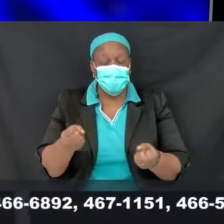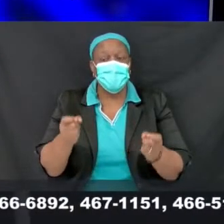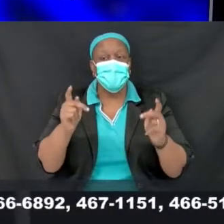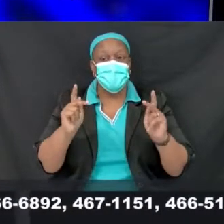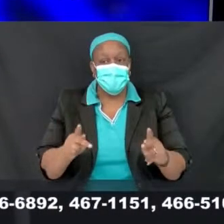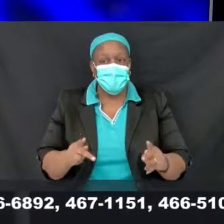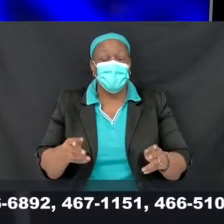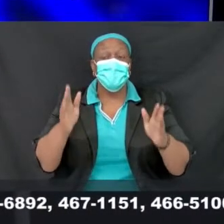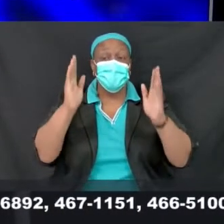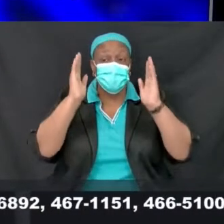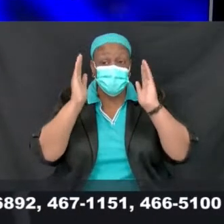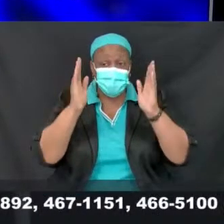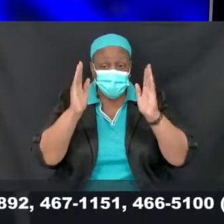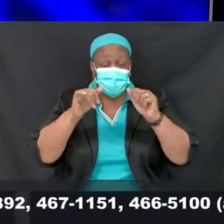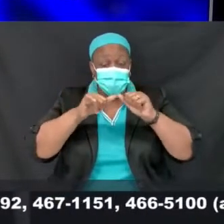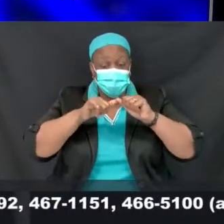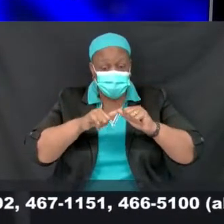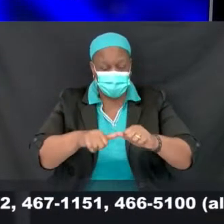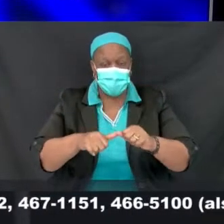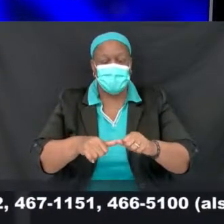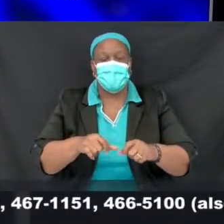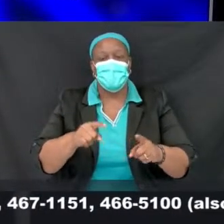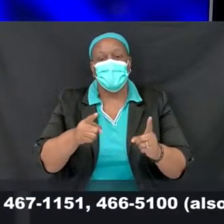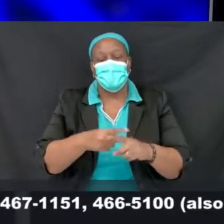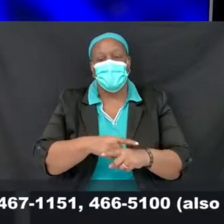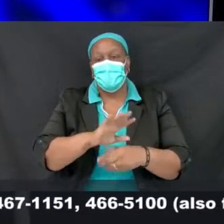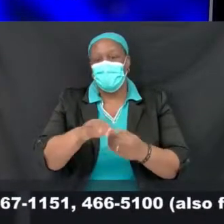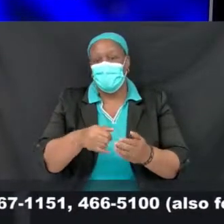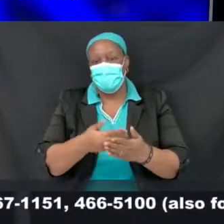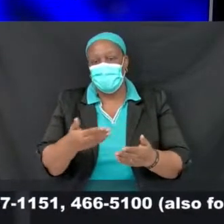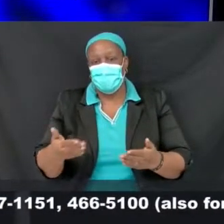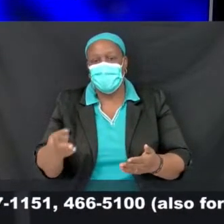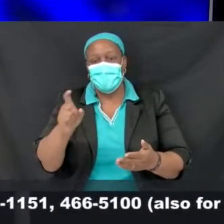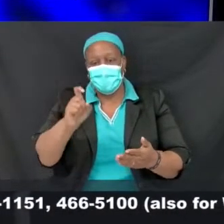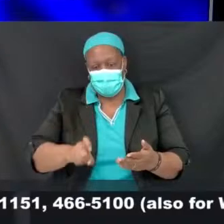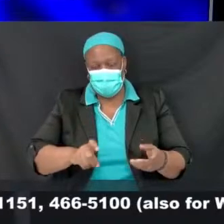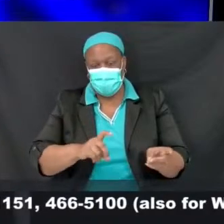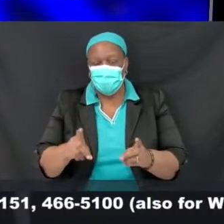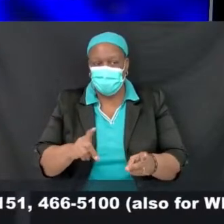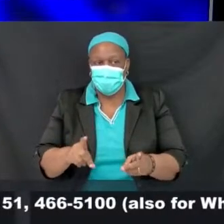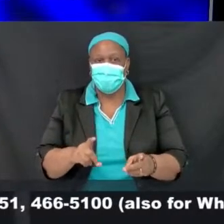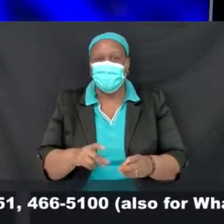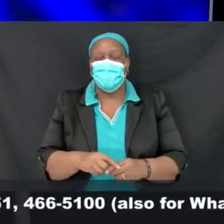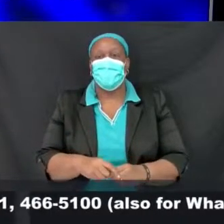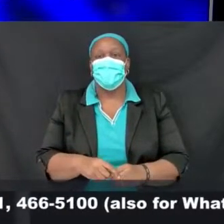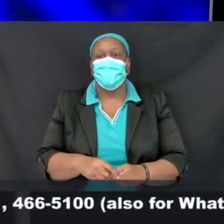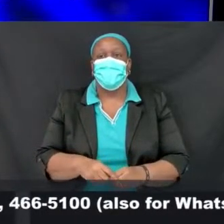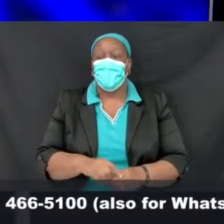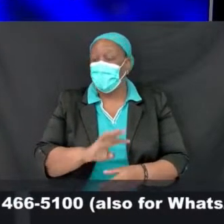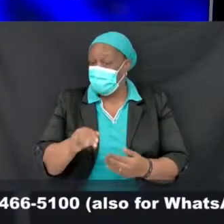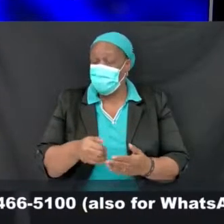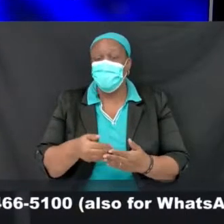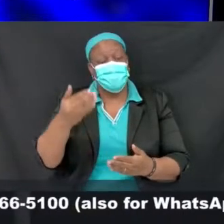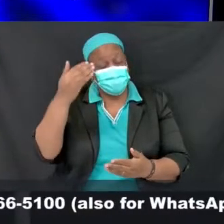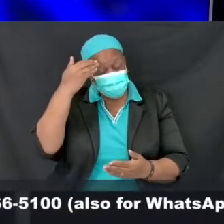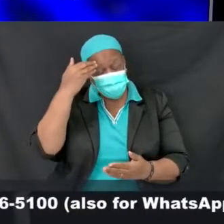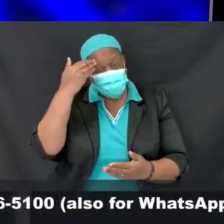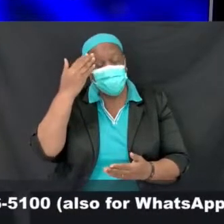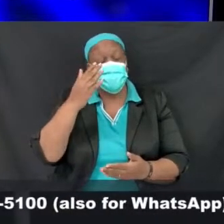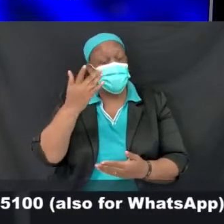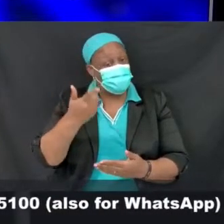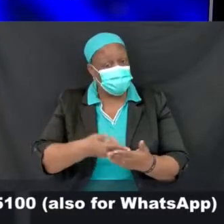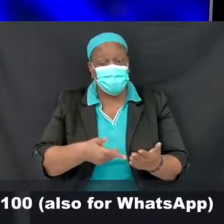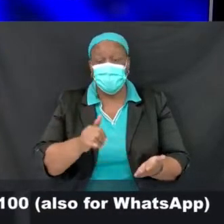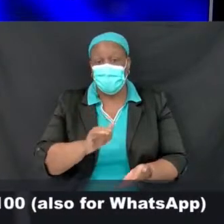continued adherence to the COVID-19 prevention protocols, which you are by now well